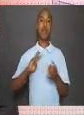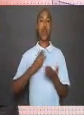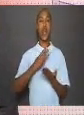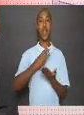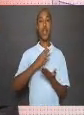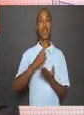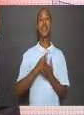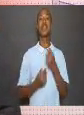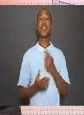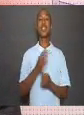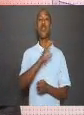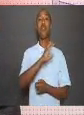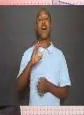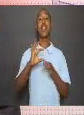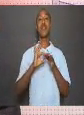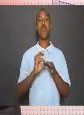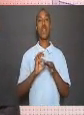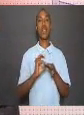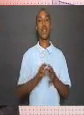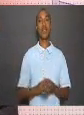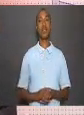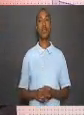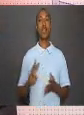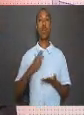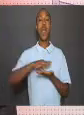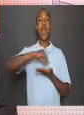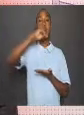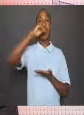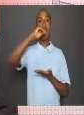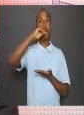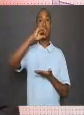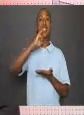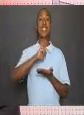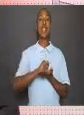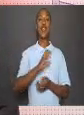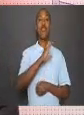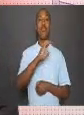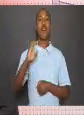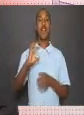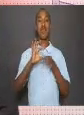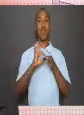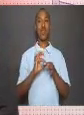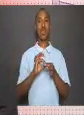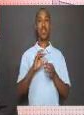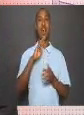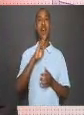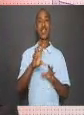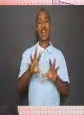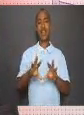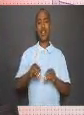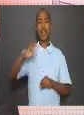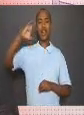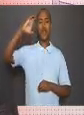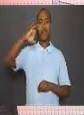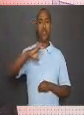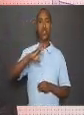discussed covalent bonding. We learned that covalent bonds are the attractive